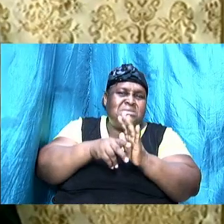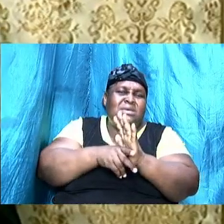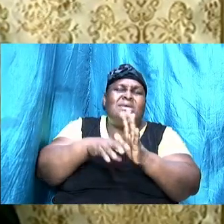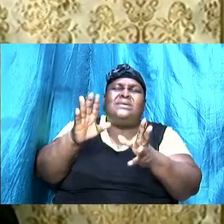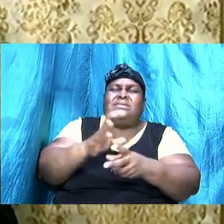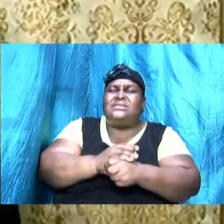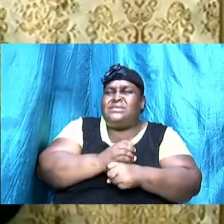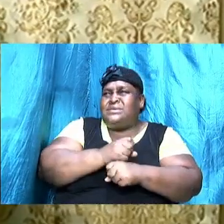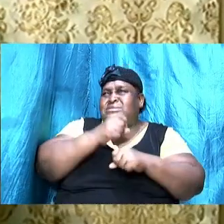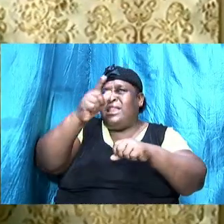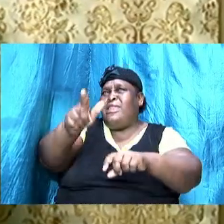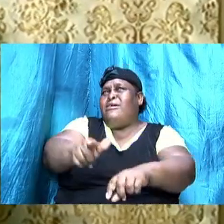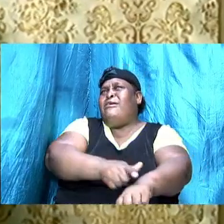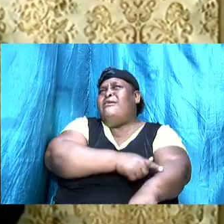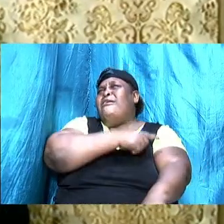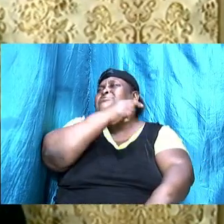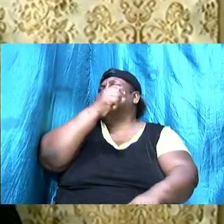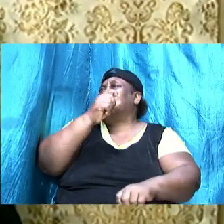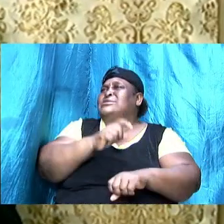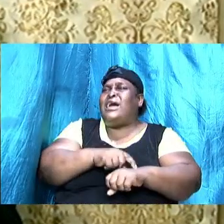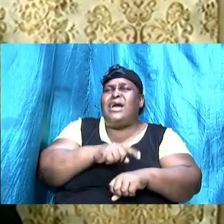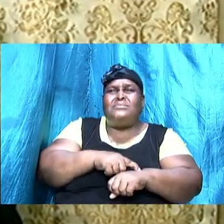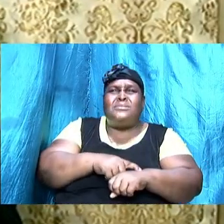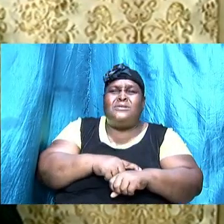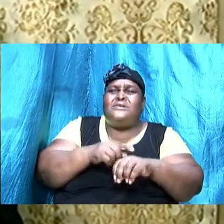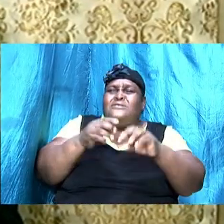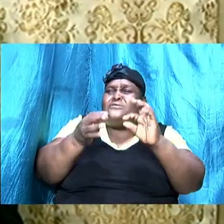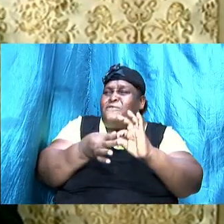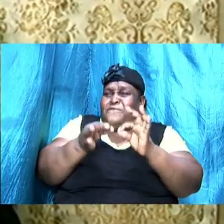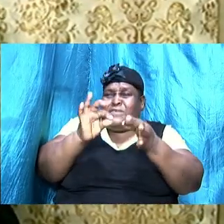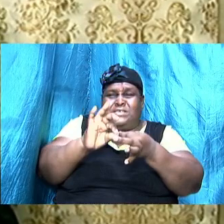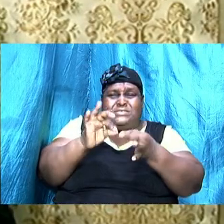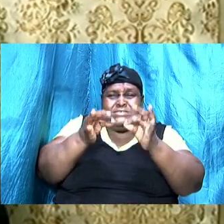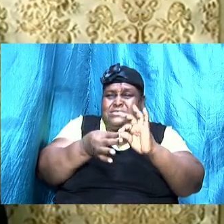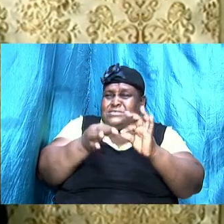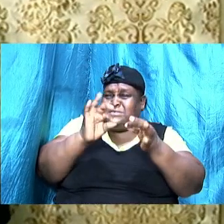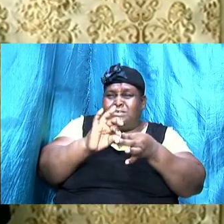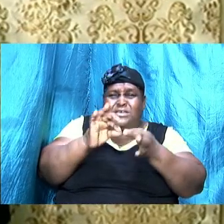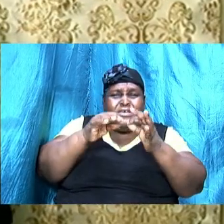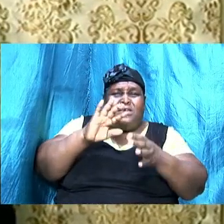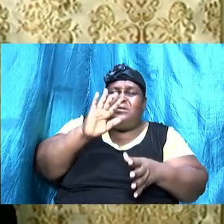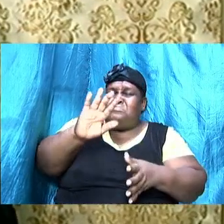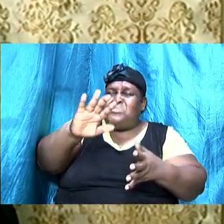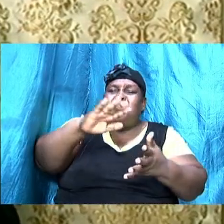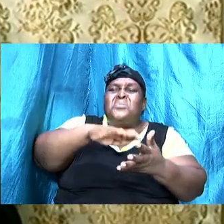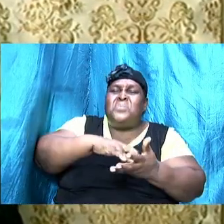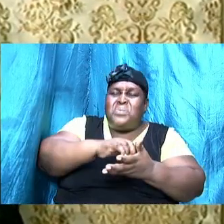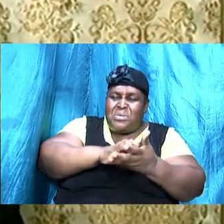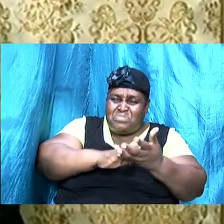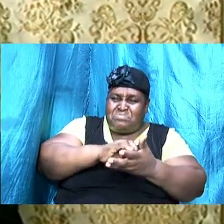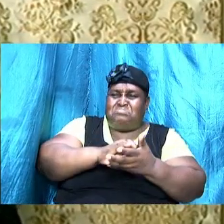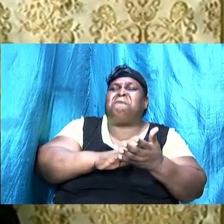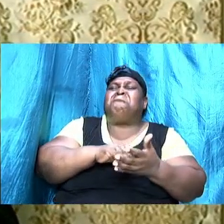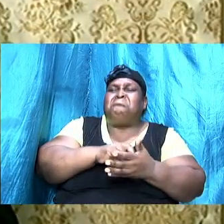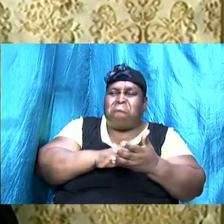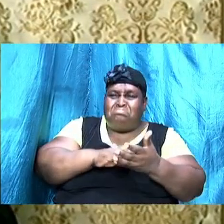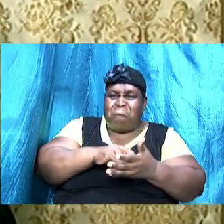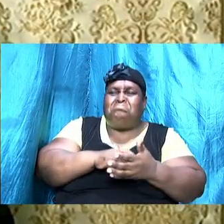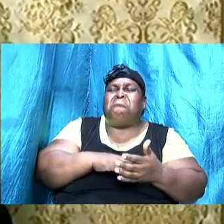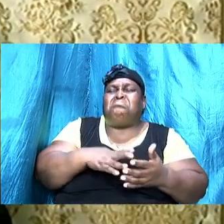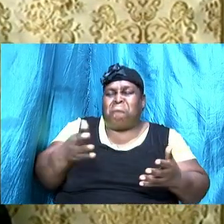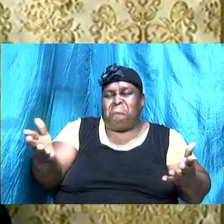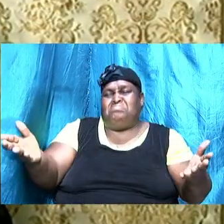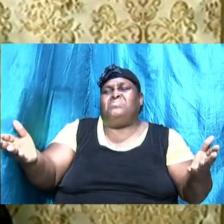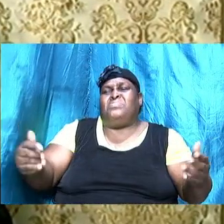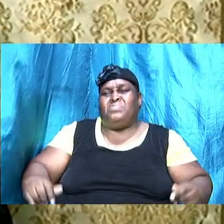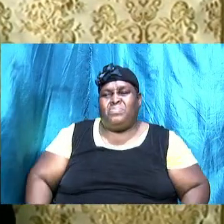those weaknesses. Your wife has weaknesses and shortcomings, and it is going to take a long time to work